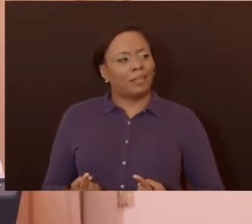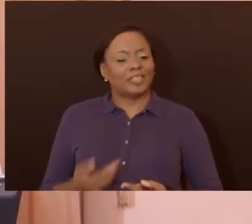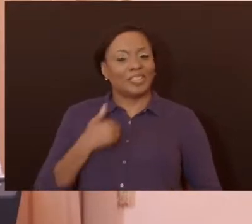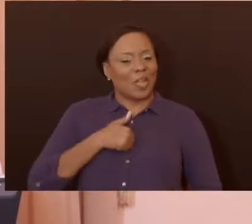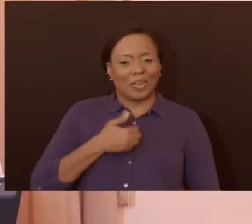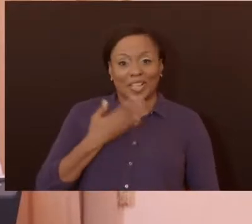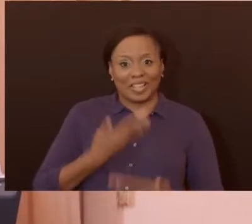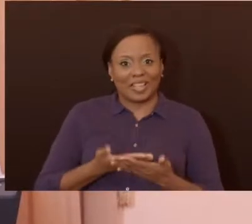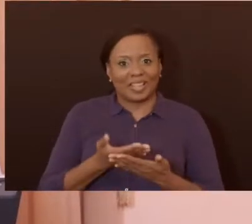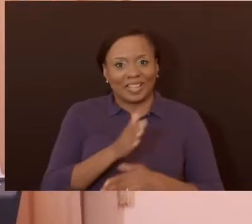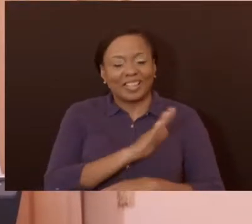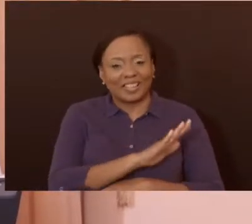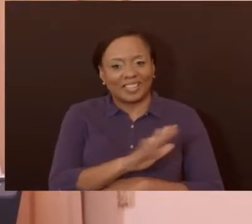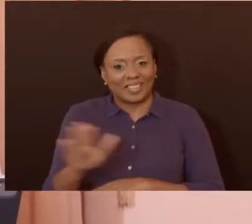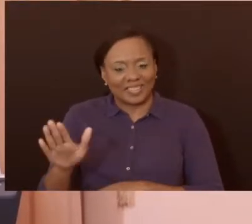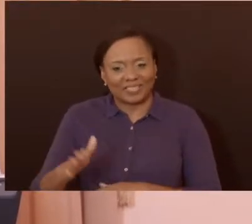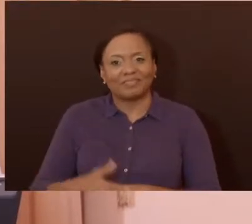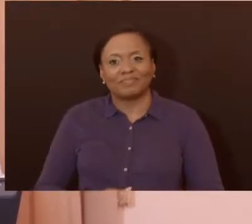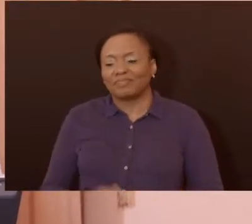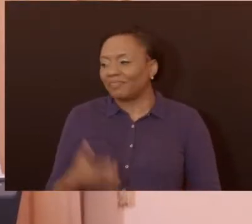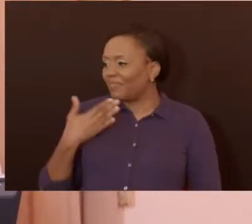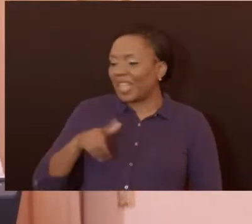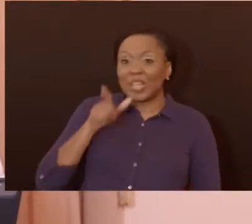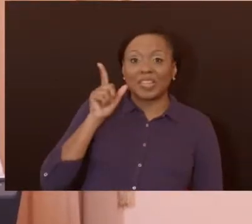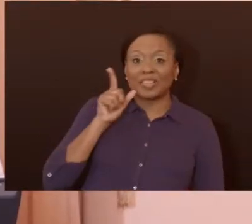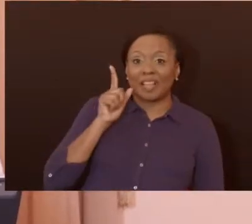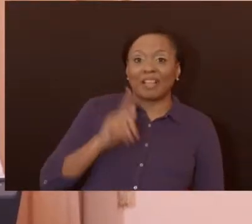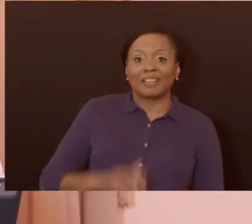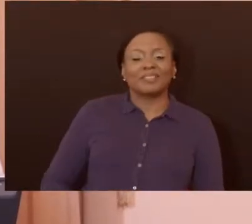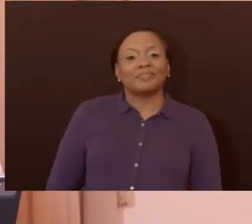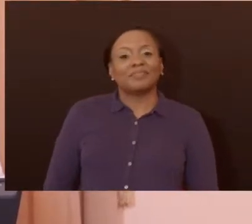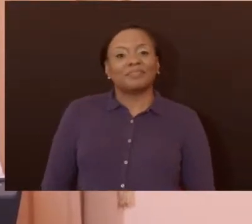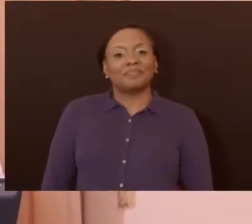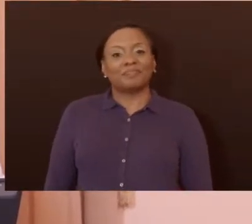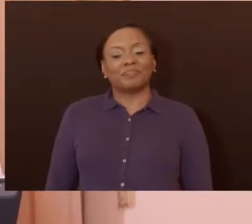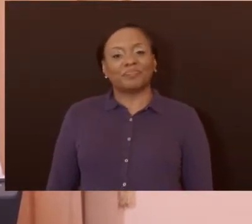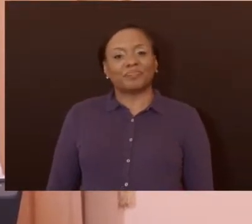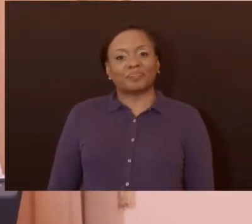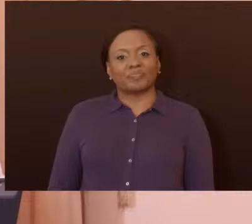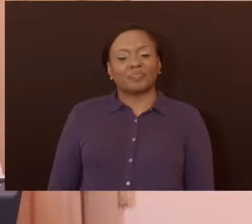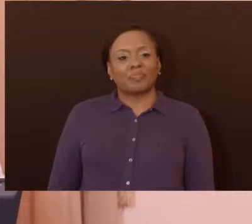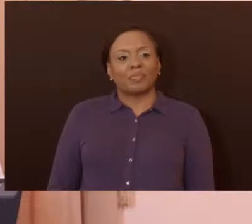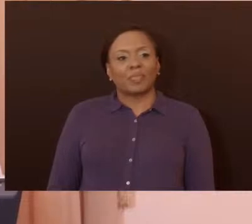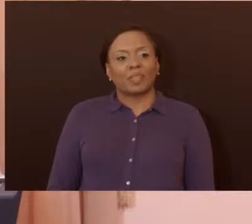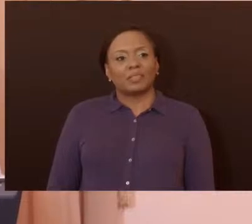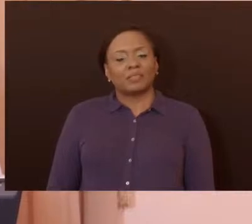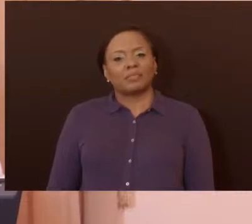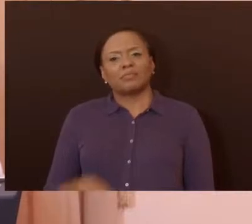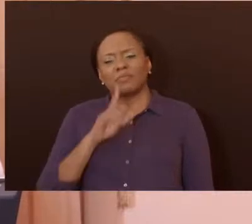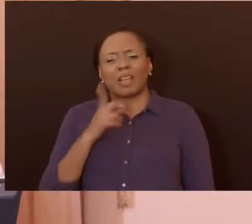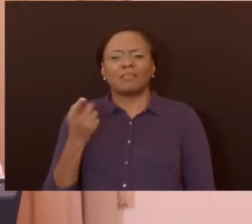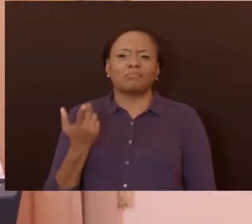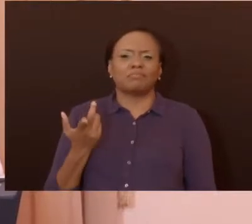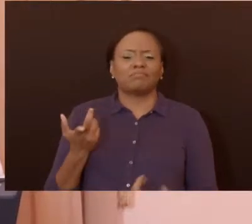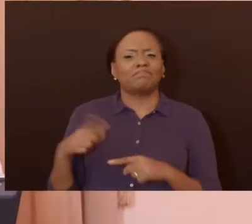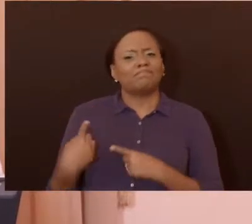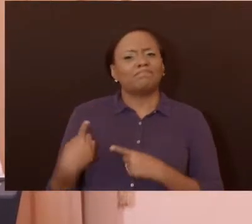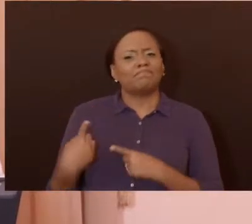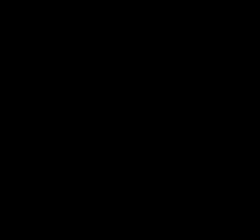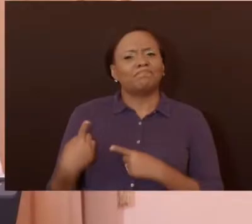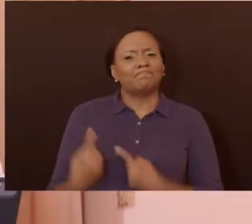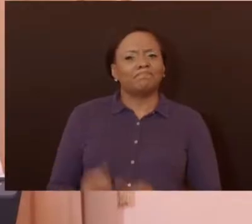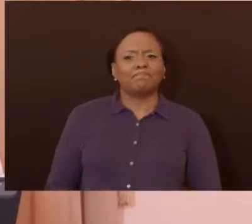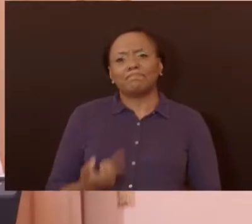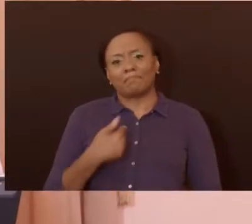Good evening, all. Thank you very much for your introduction, Lisa. It's been a while since I've been able to share with you, the